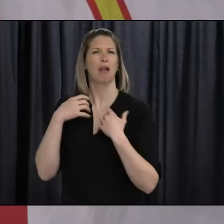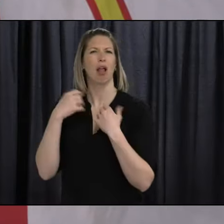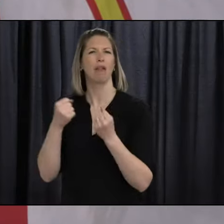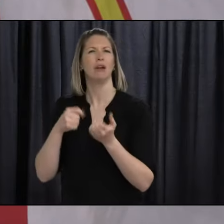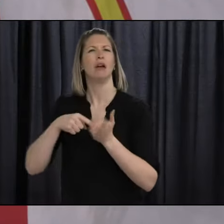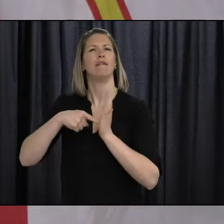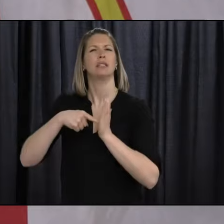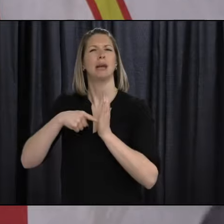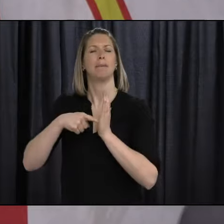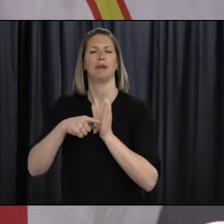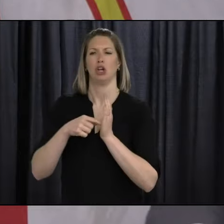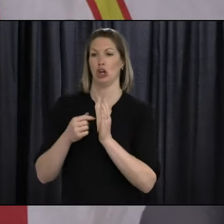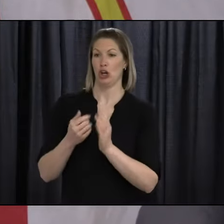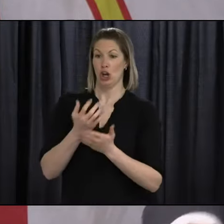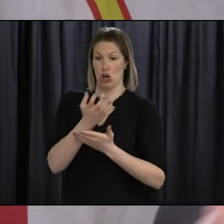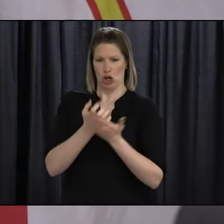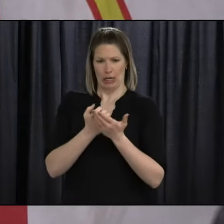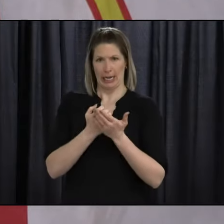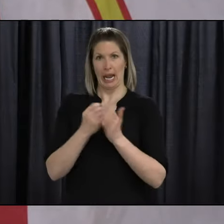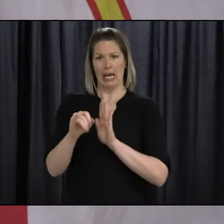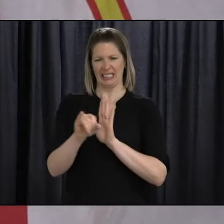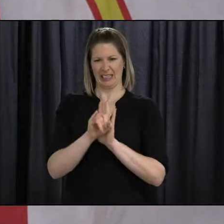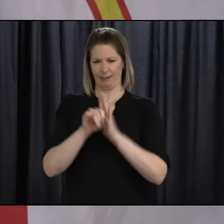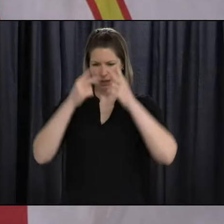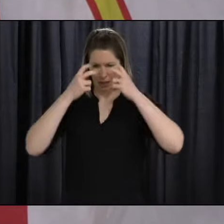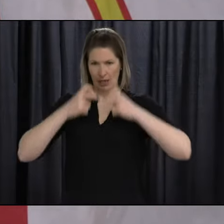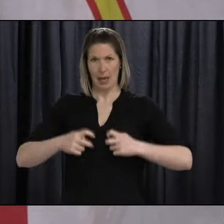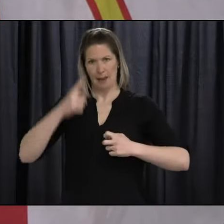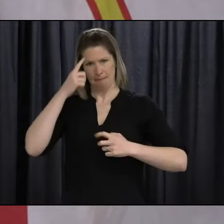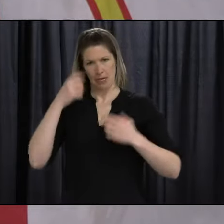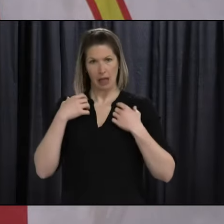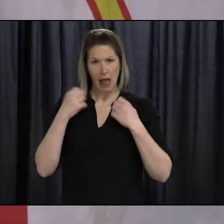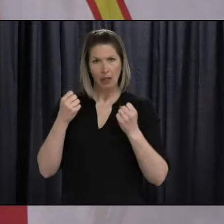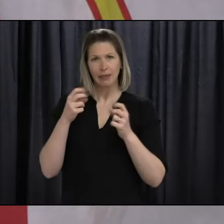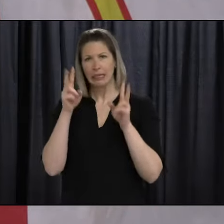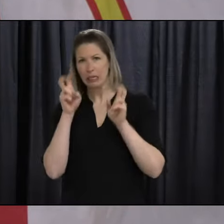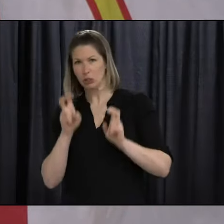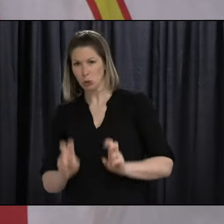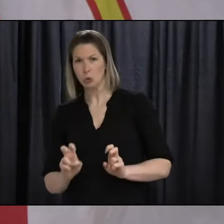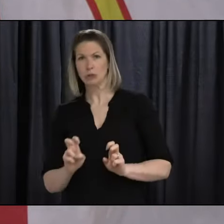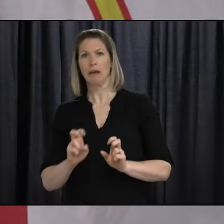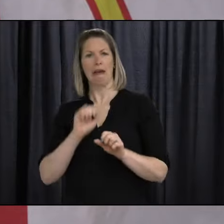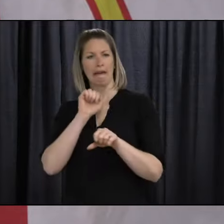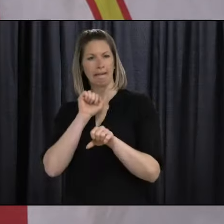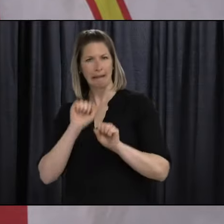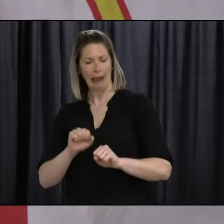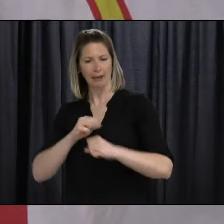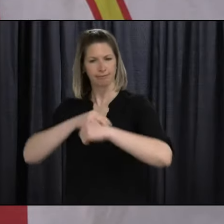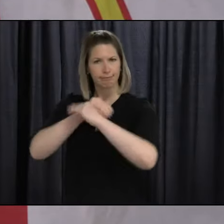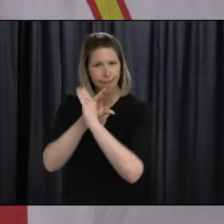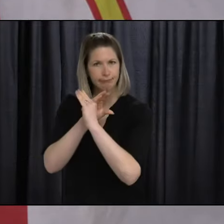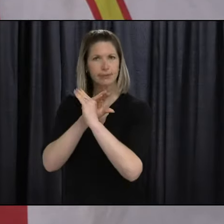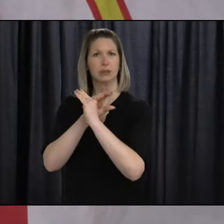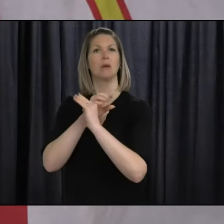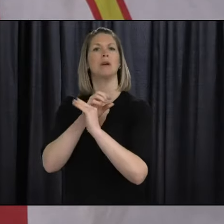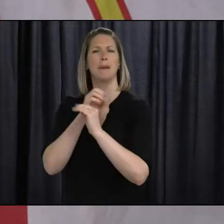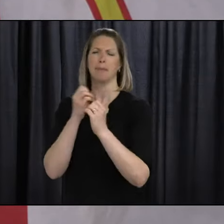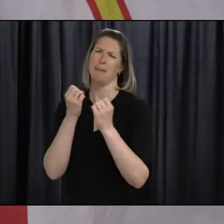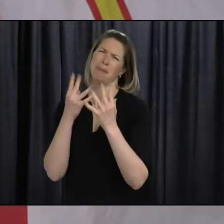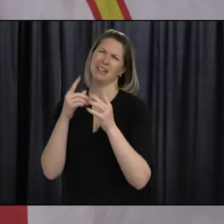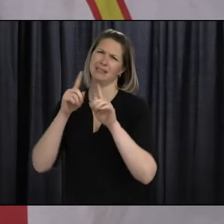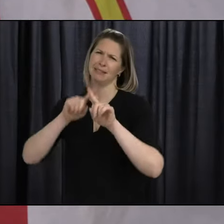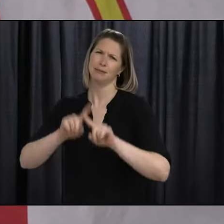to early intervention for both mild and to moderate mental health issues. So these are just a few examples, and there are many others. But